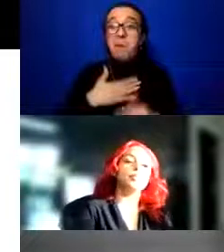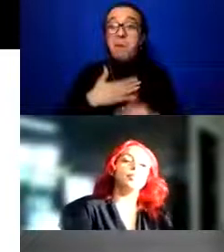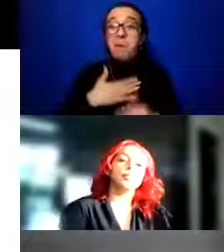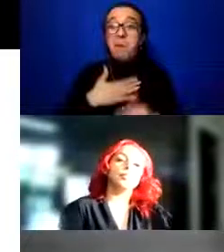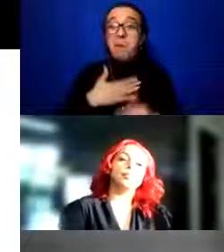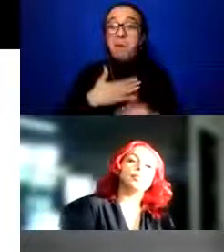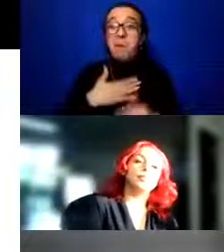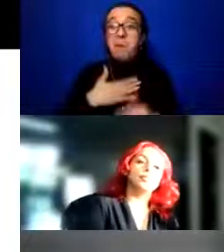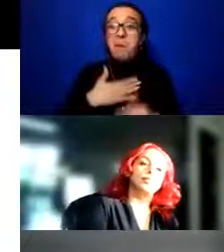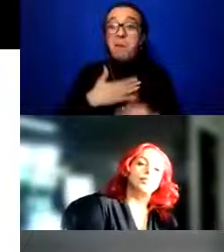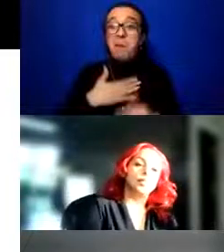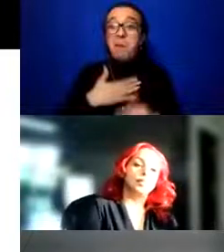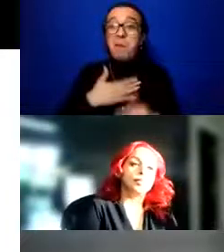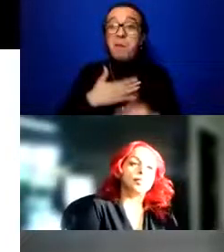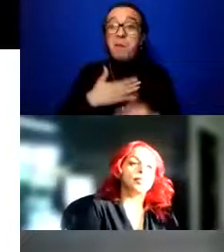to.